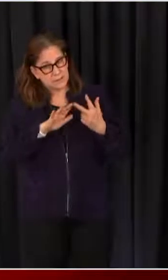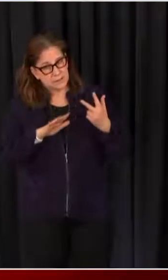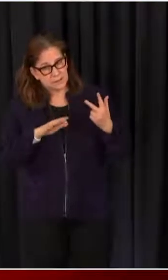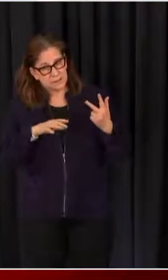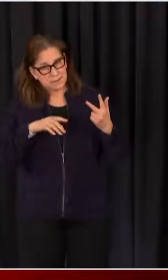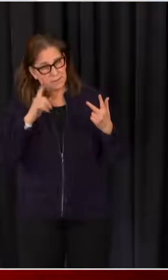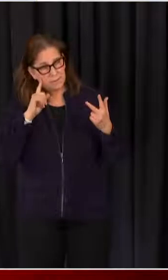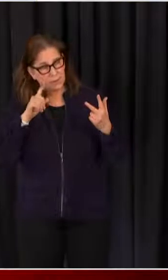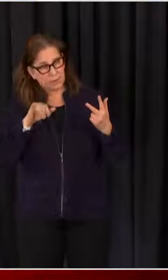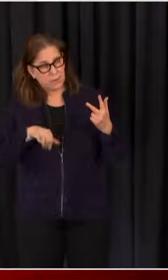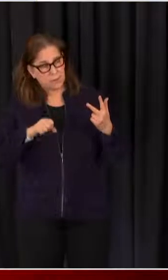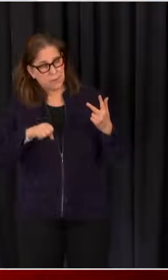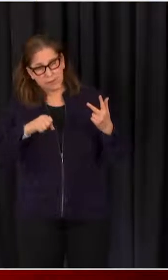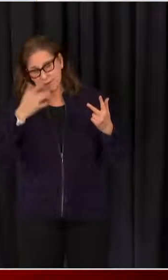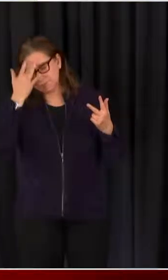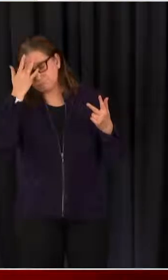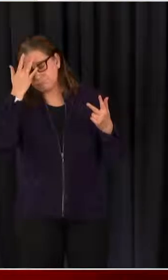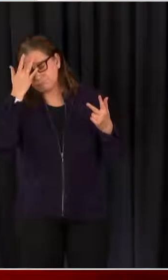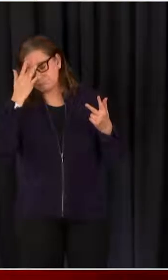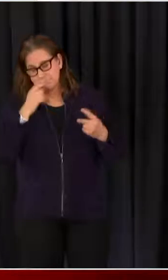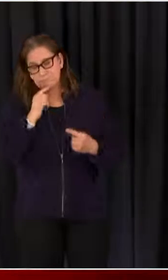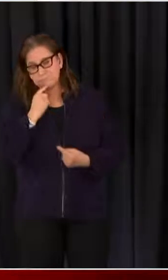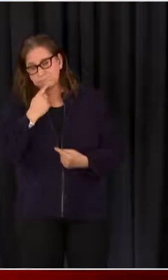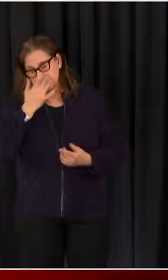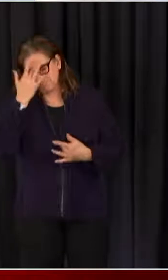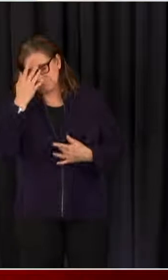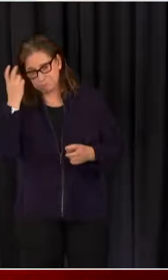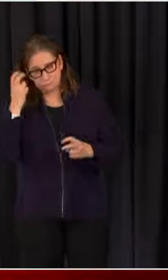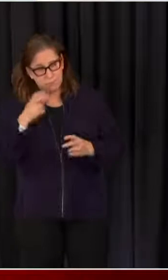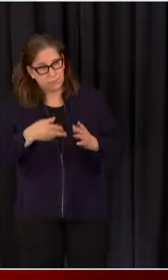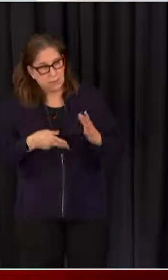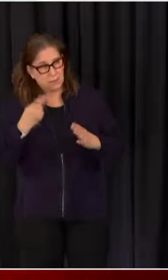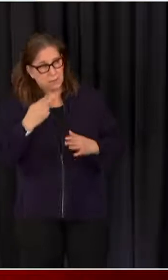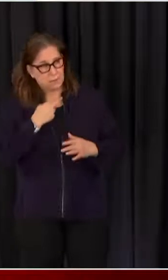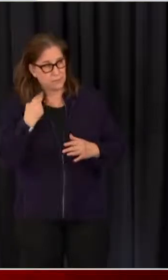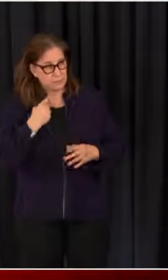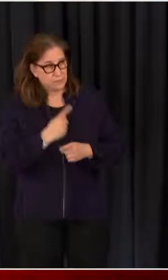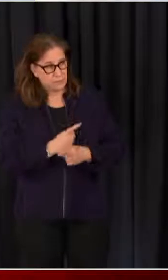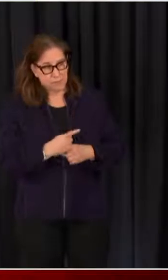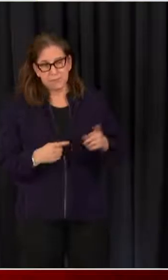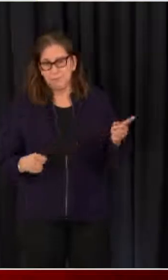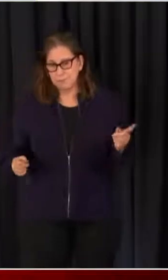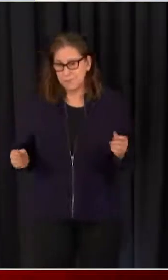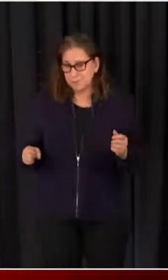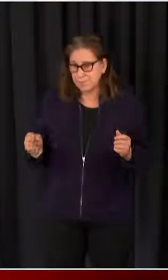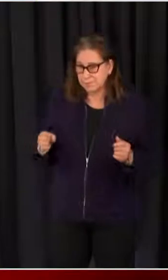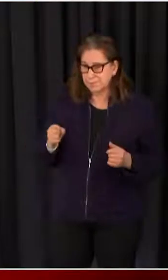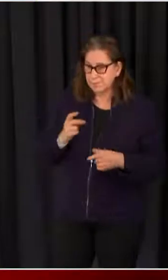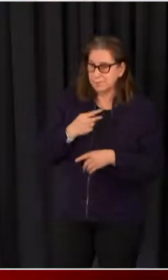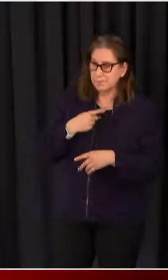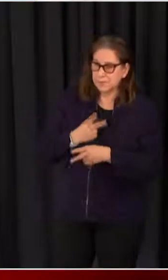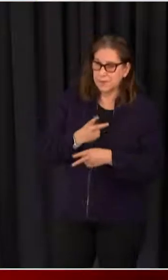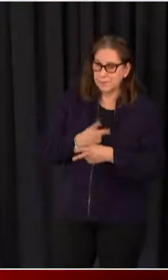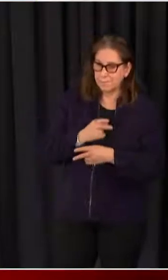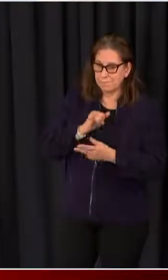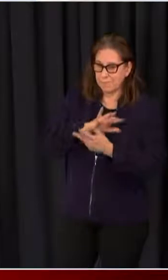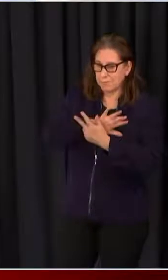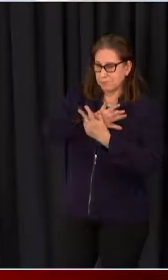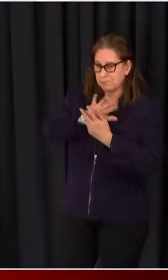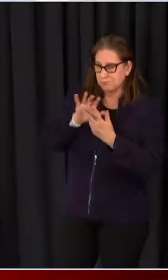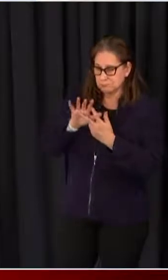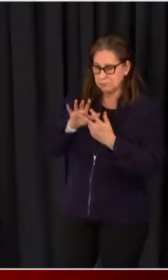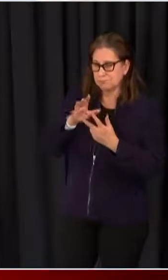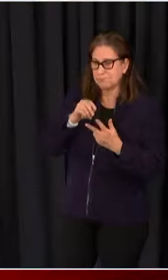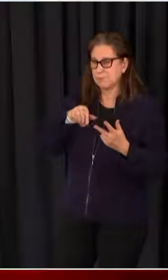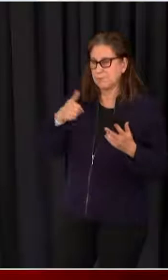disease and illness are if you get COVID-19. So individuals in long-term care facilities we're taking care of through a special initiative. Then we